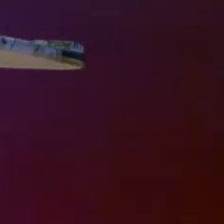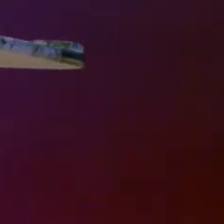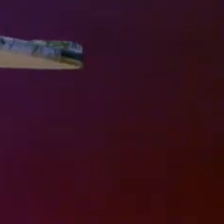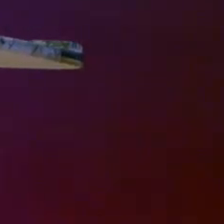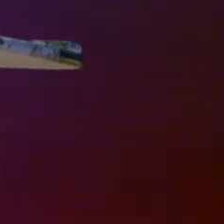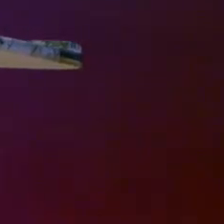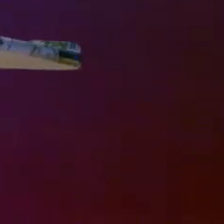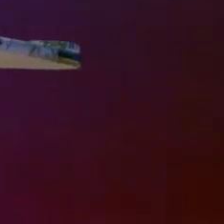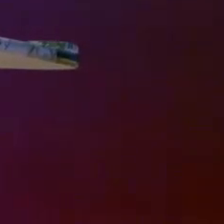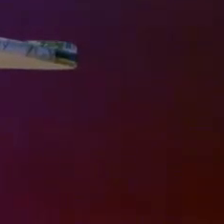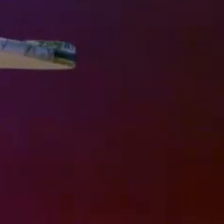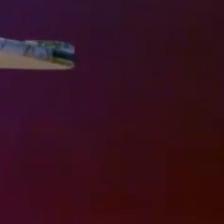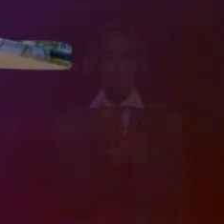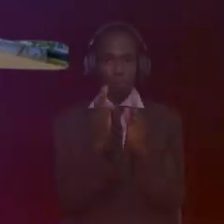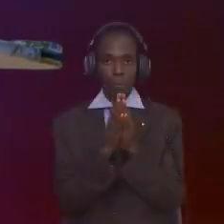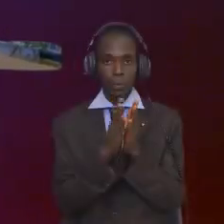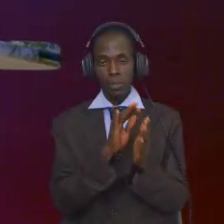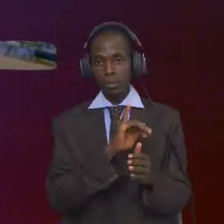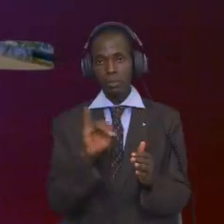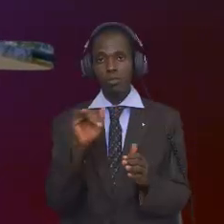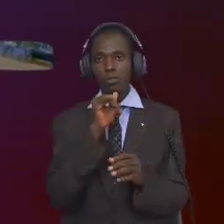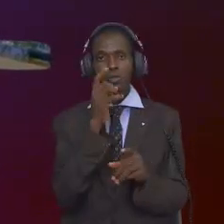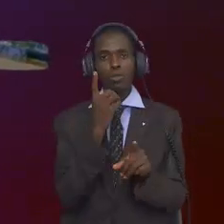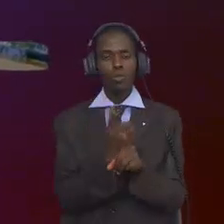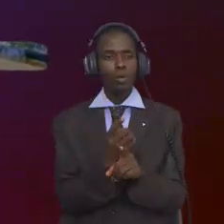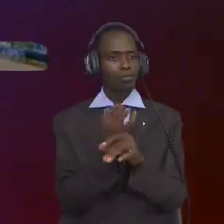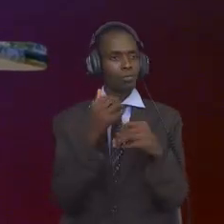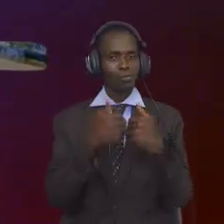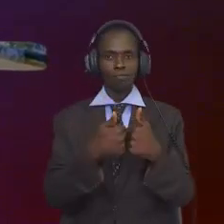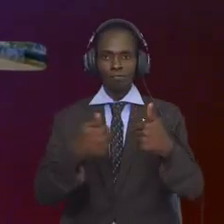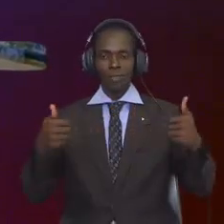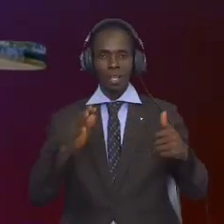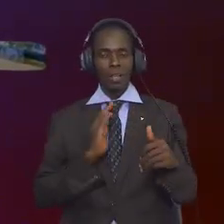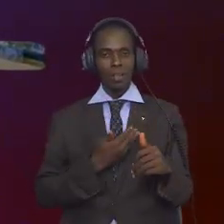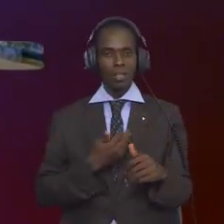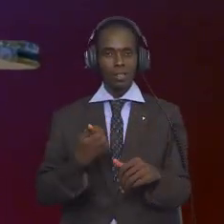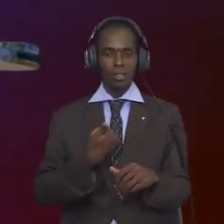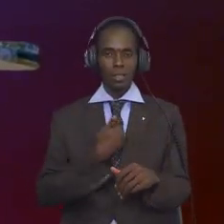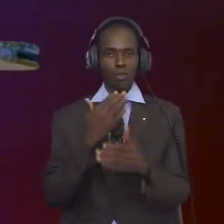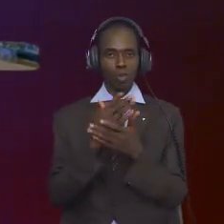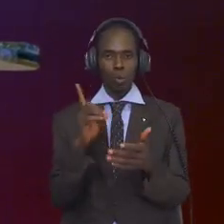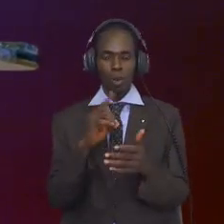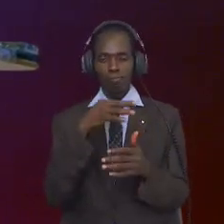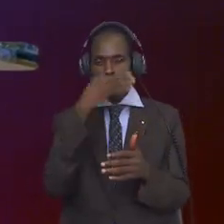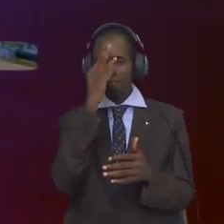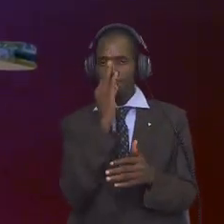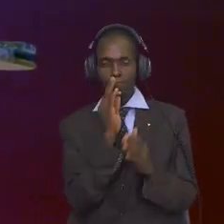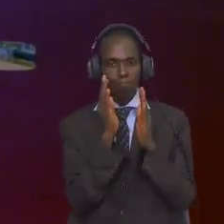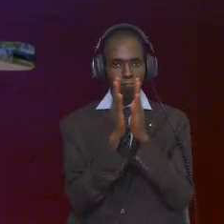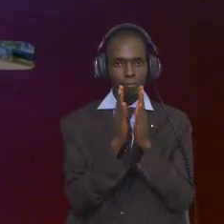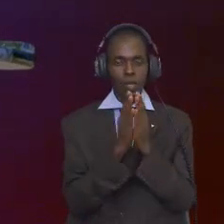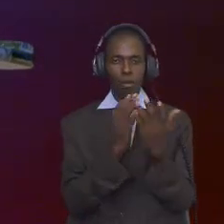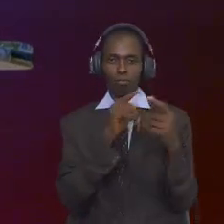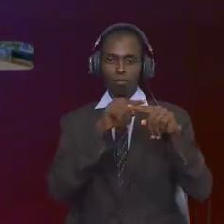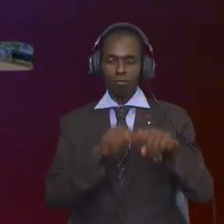it's not only praying, it's not only isolating ourselves somewhere and praying and fasting and waiting